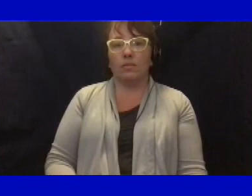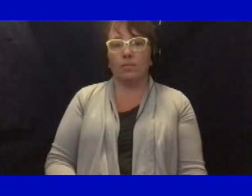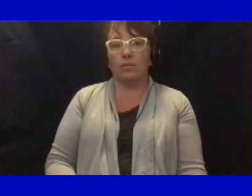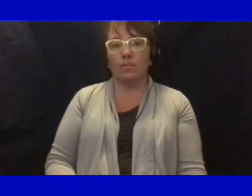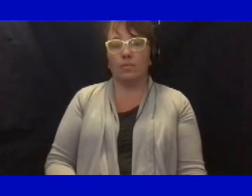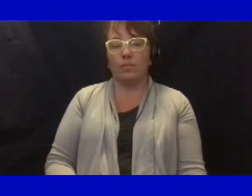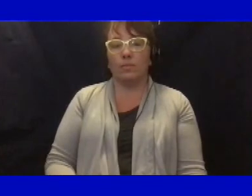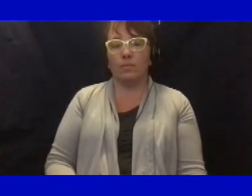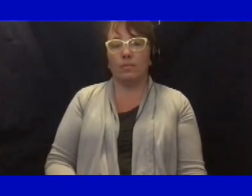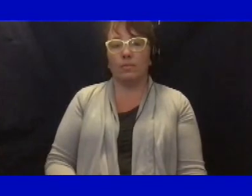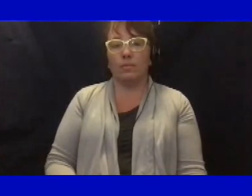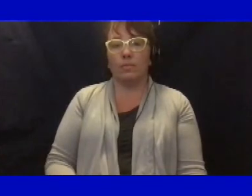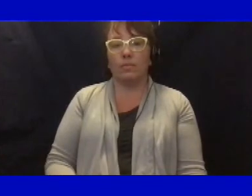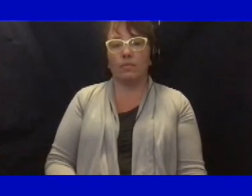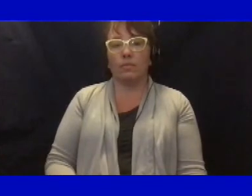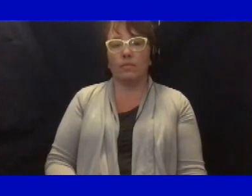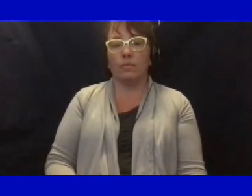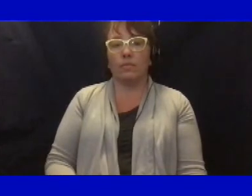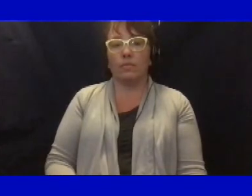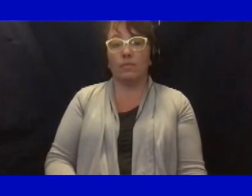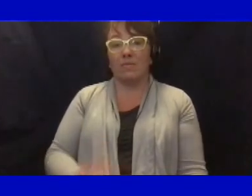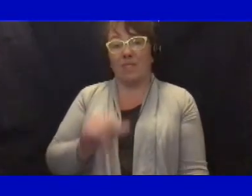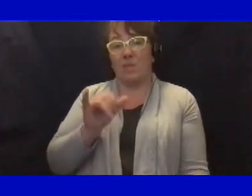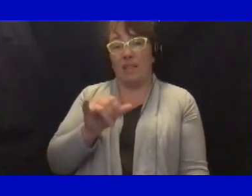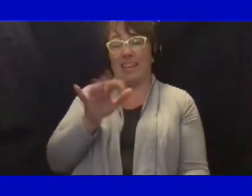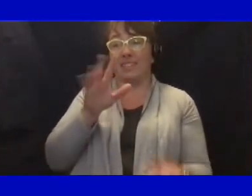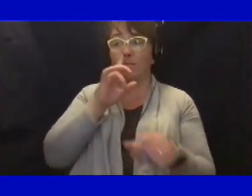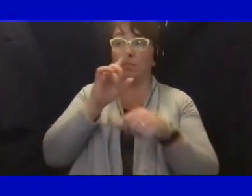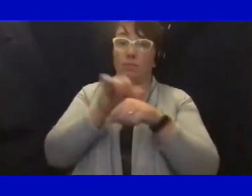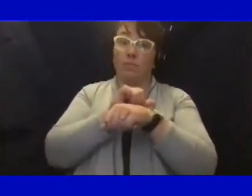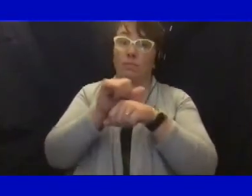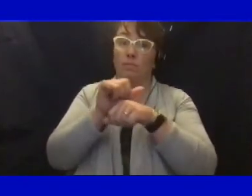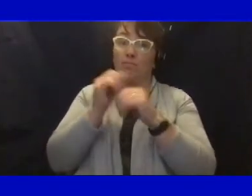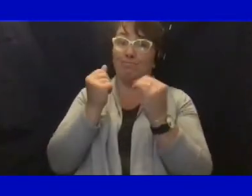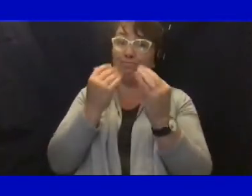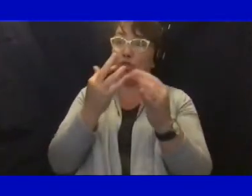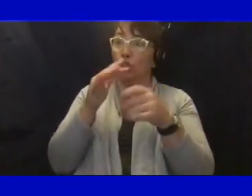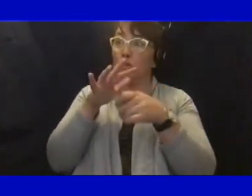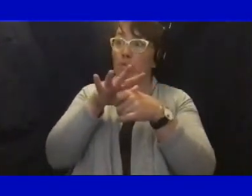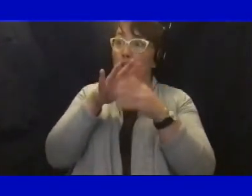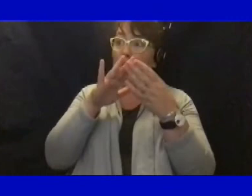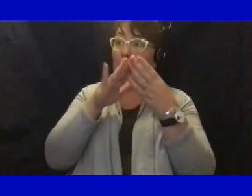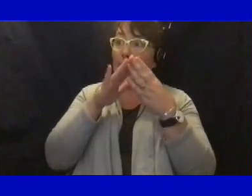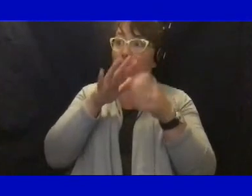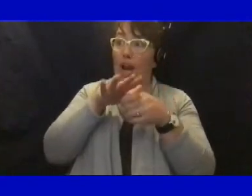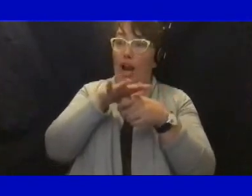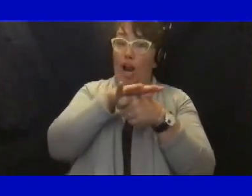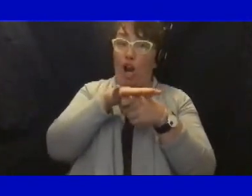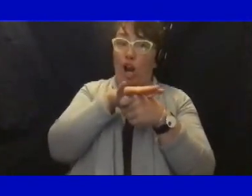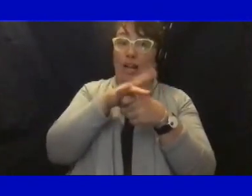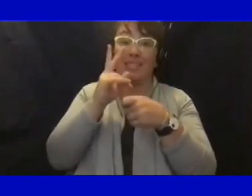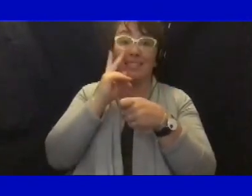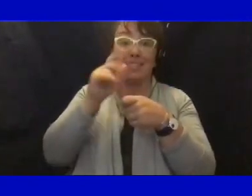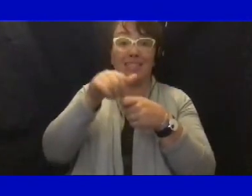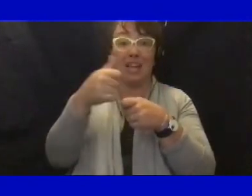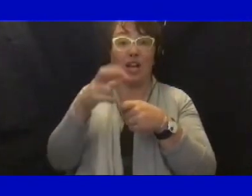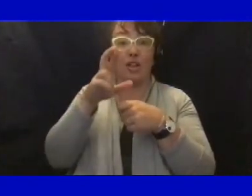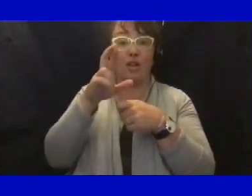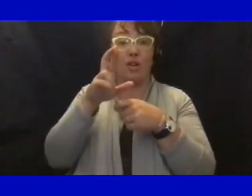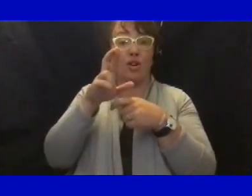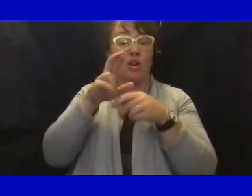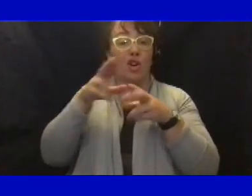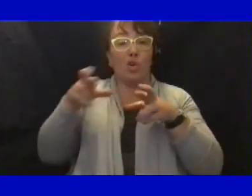That's the actual burn area right there. And you can see how it made its way down. Yes, there is another little road out there, a very residential road. That's